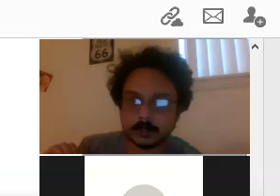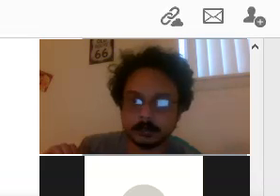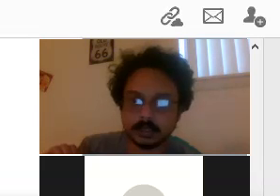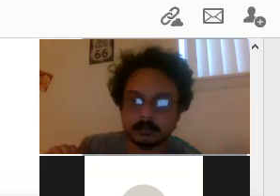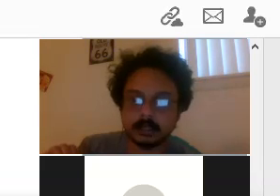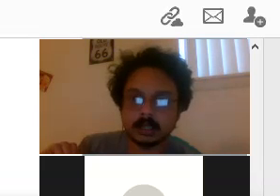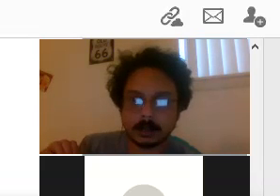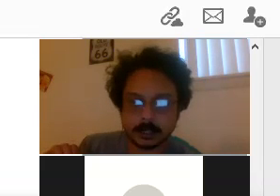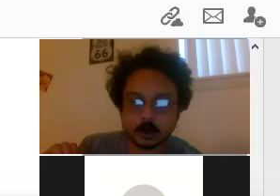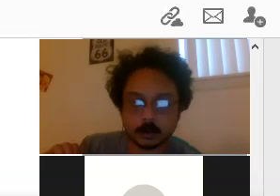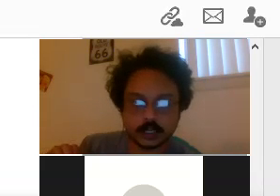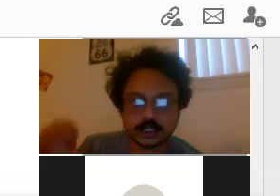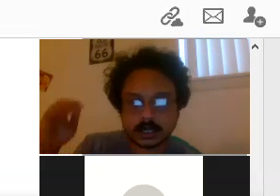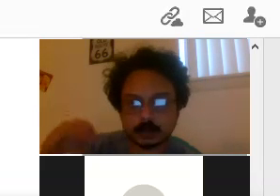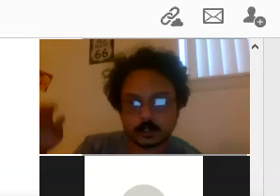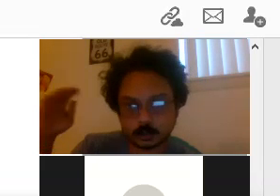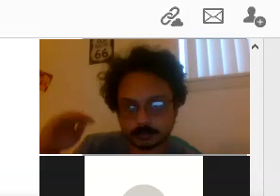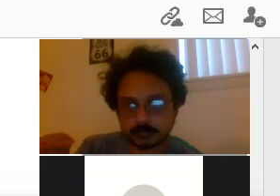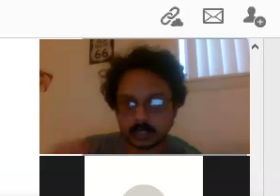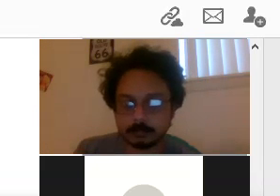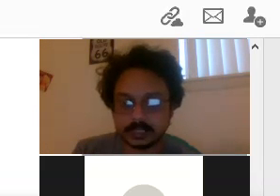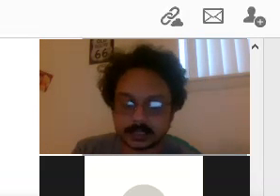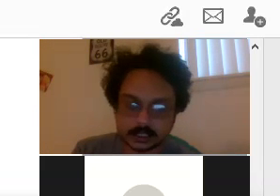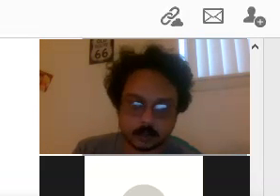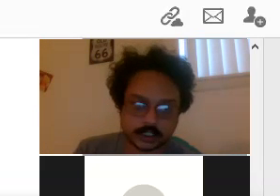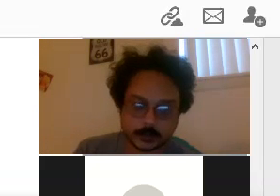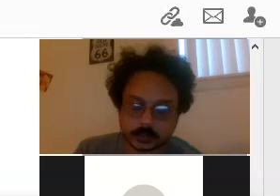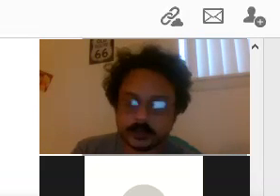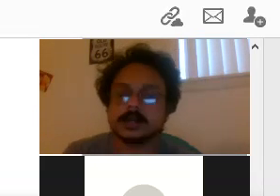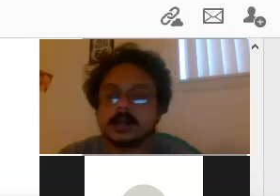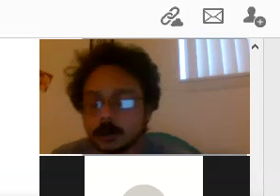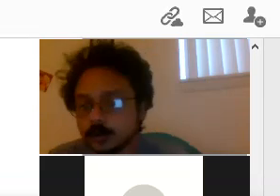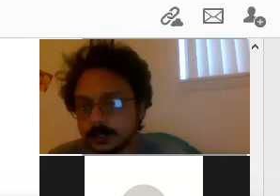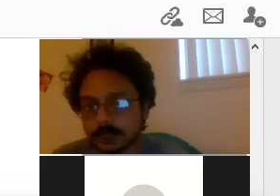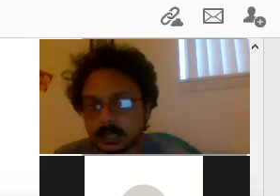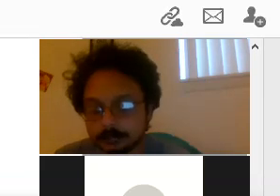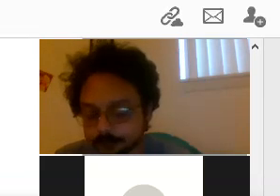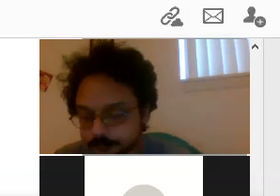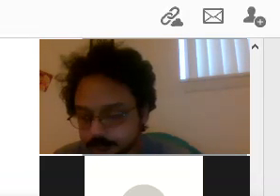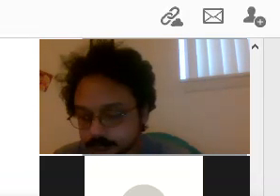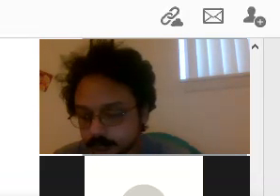be a big O notation and also a big theta notation as well, right? Okay.